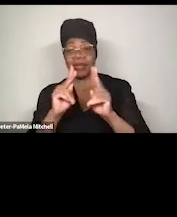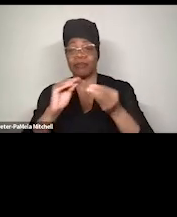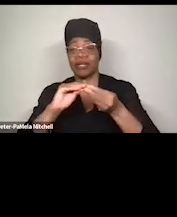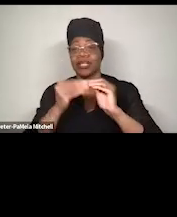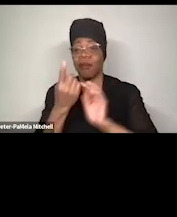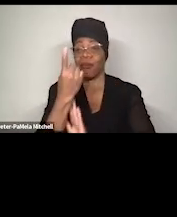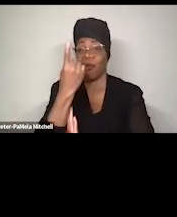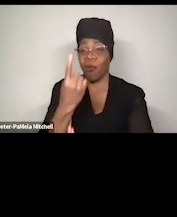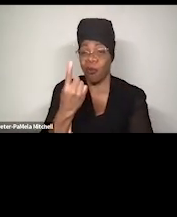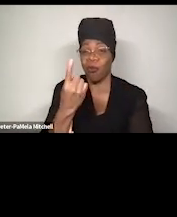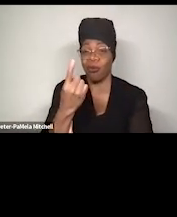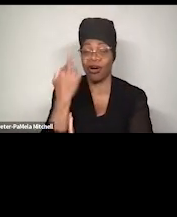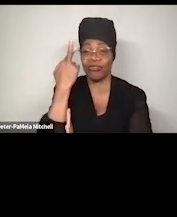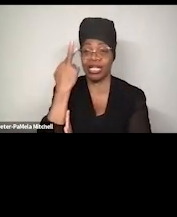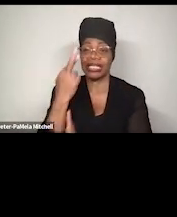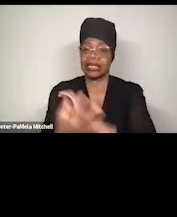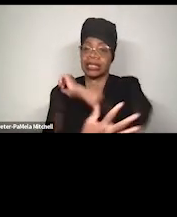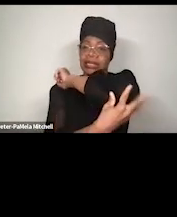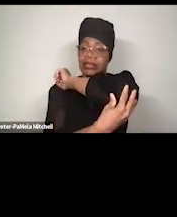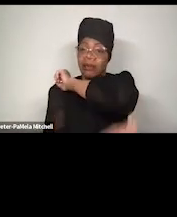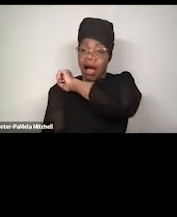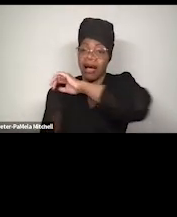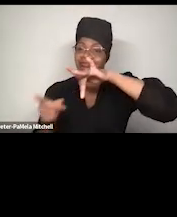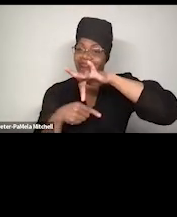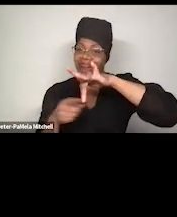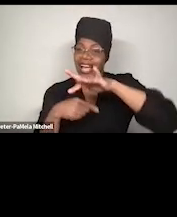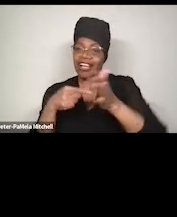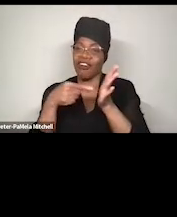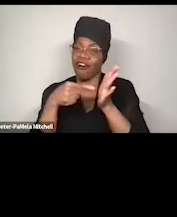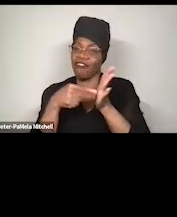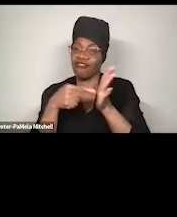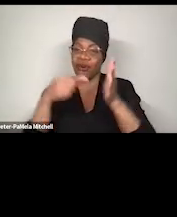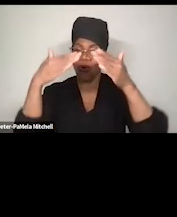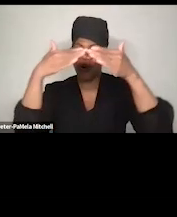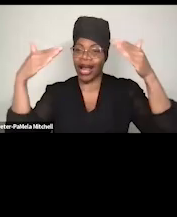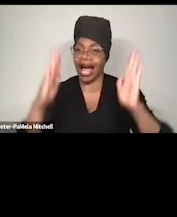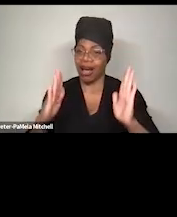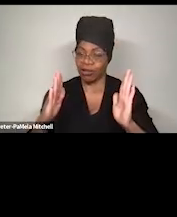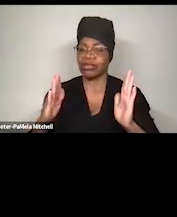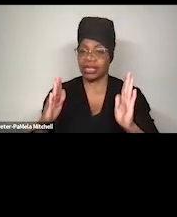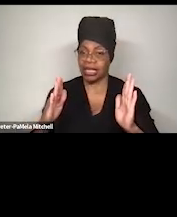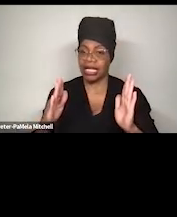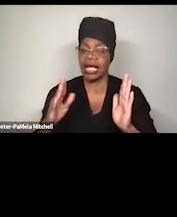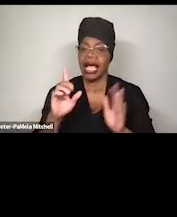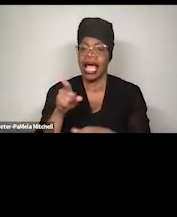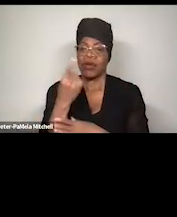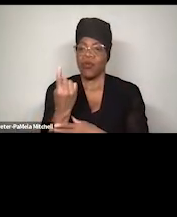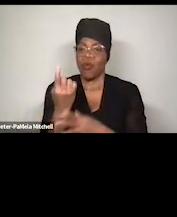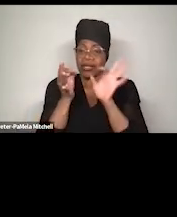key driver is poverty and lack of affordable housing. So if there's one main takeaway, I think that's really critical